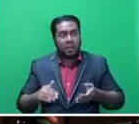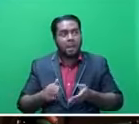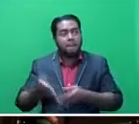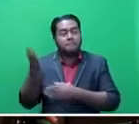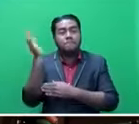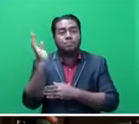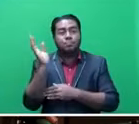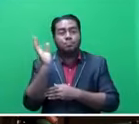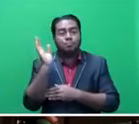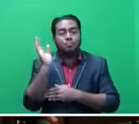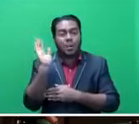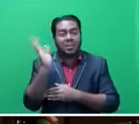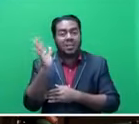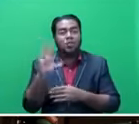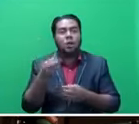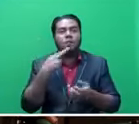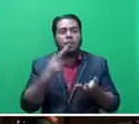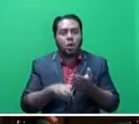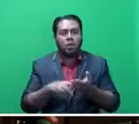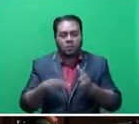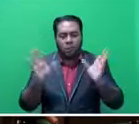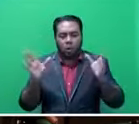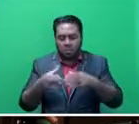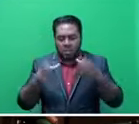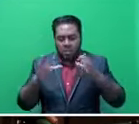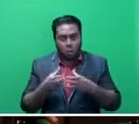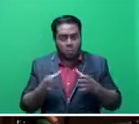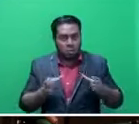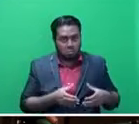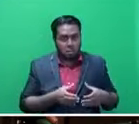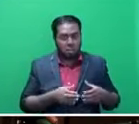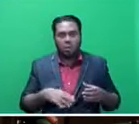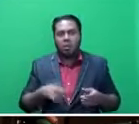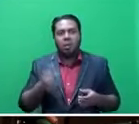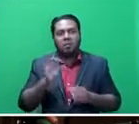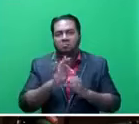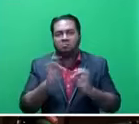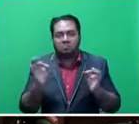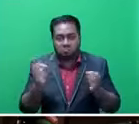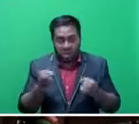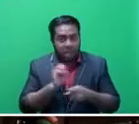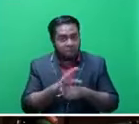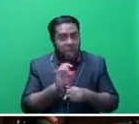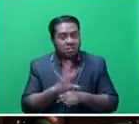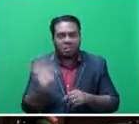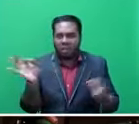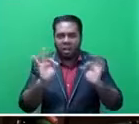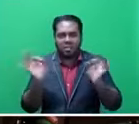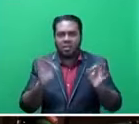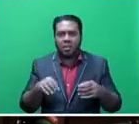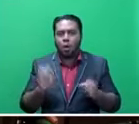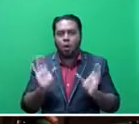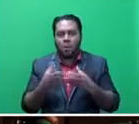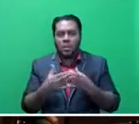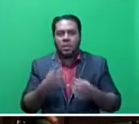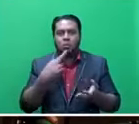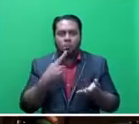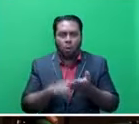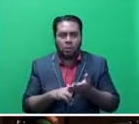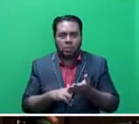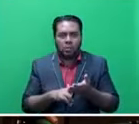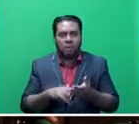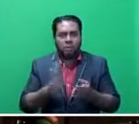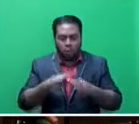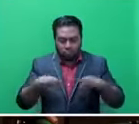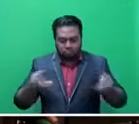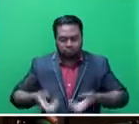Presentation of reports of committees. I have been advised that there are no committee reports for tabling